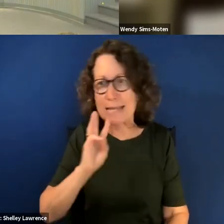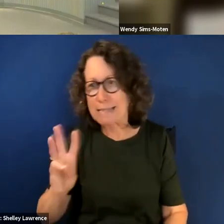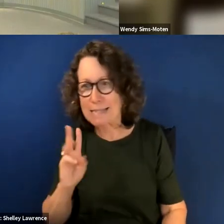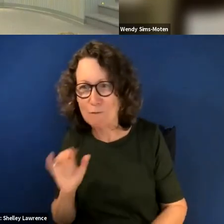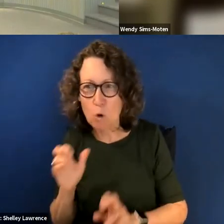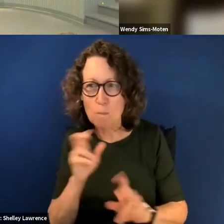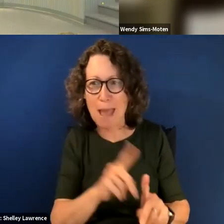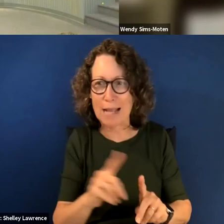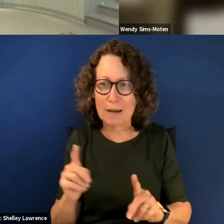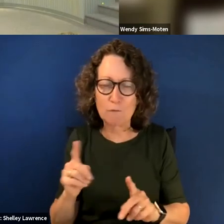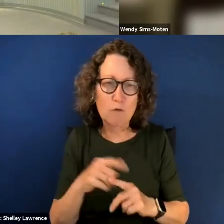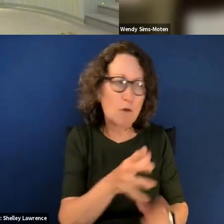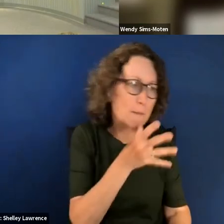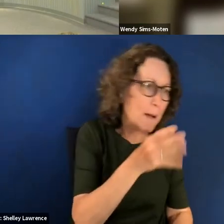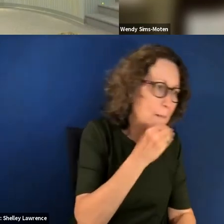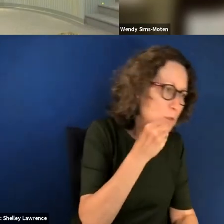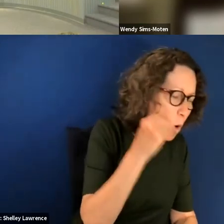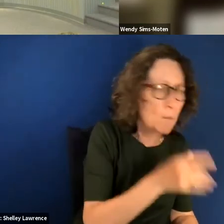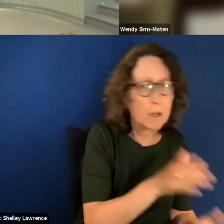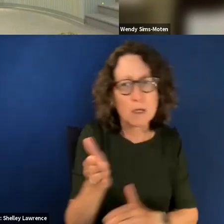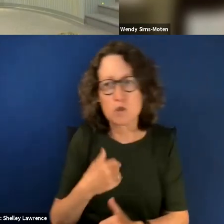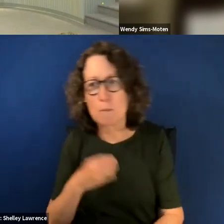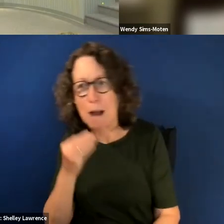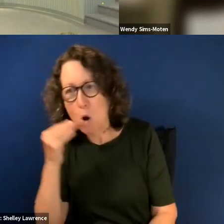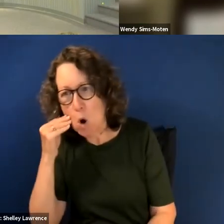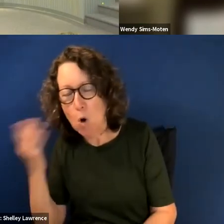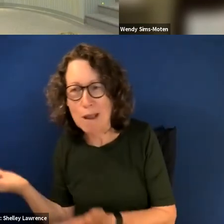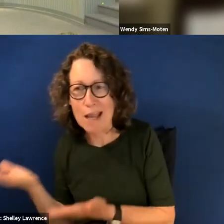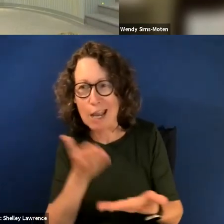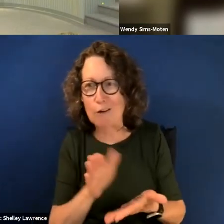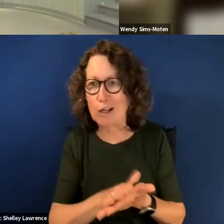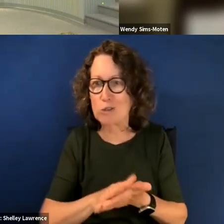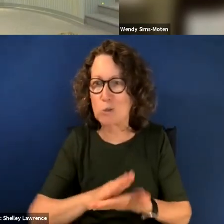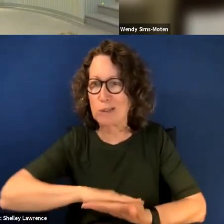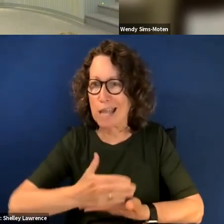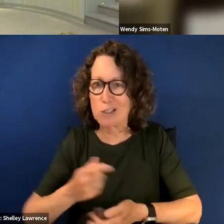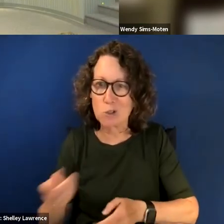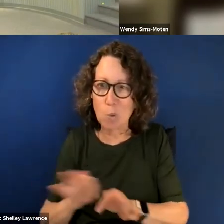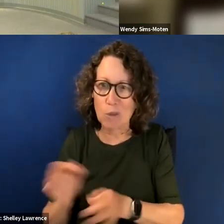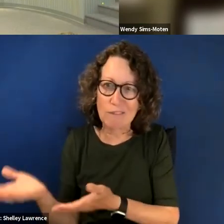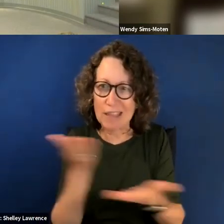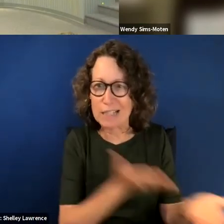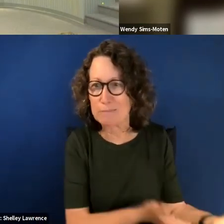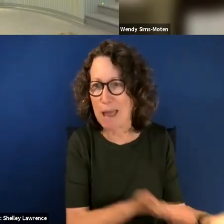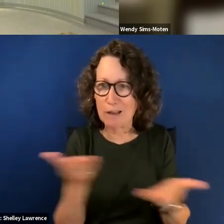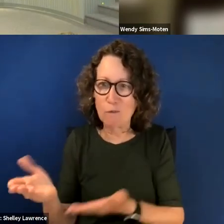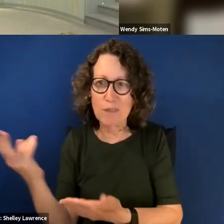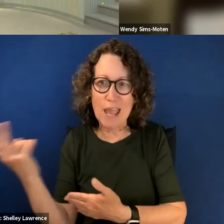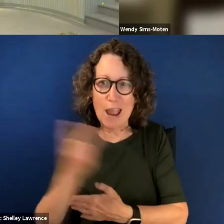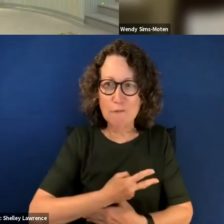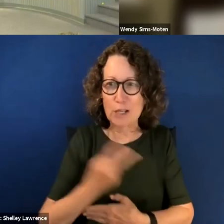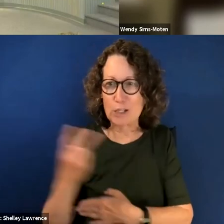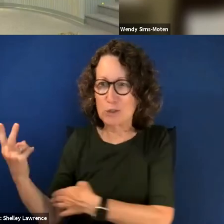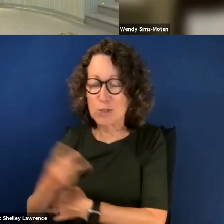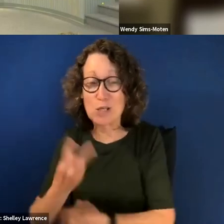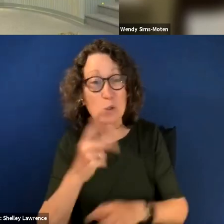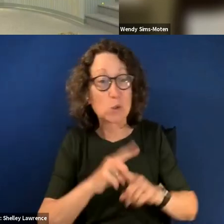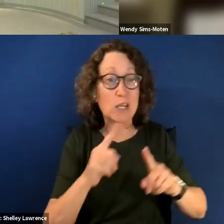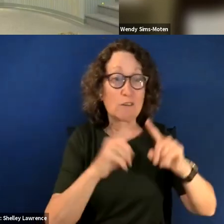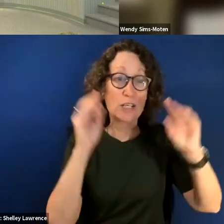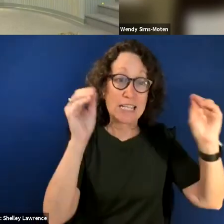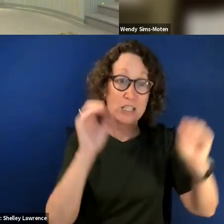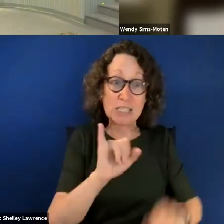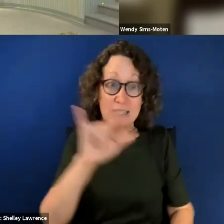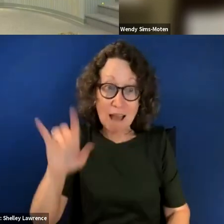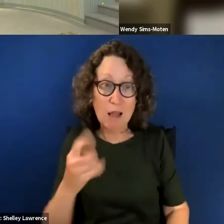back and forth from their mom's house to my house, carrying a school desk worth of stuff back and forth every 2 days. Two different teaching styles,